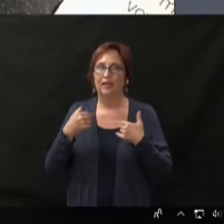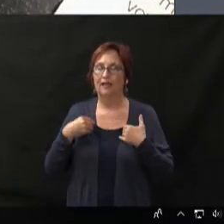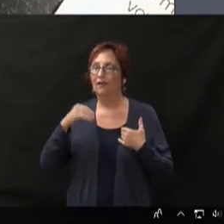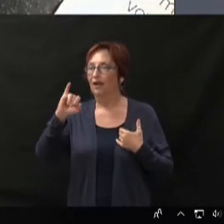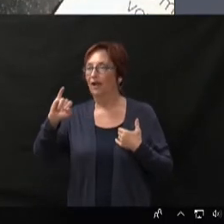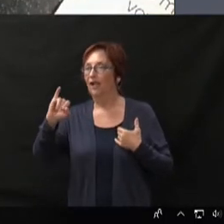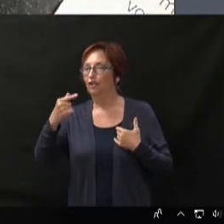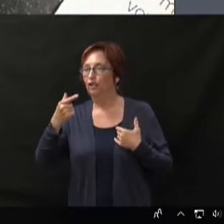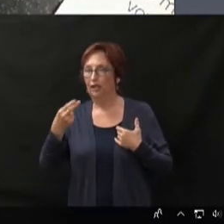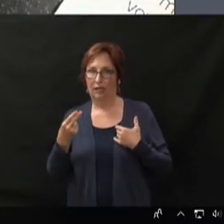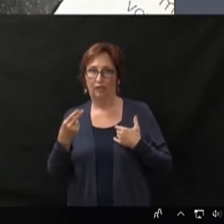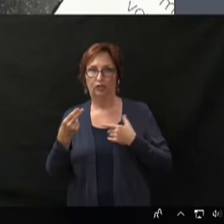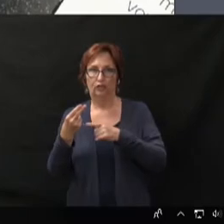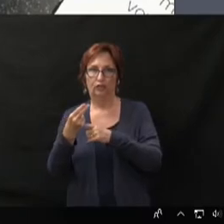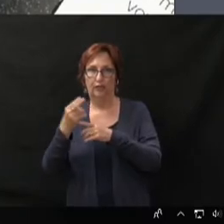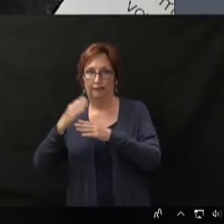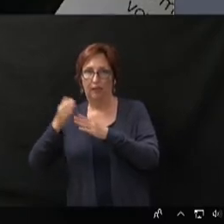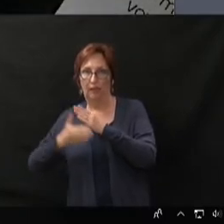IGH.